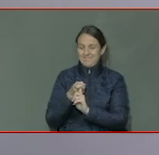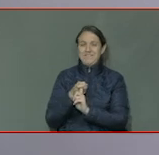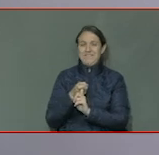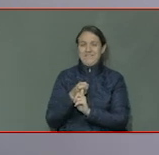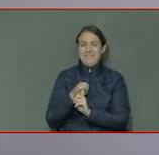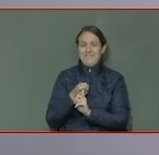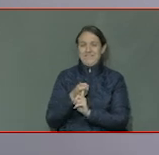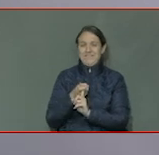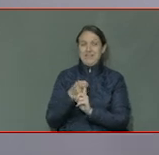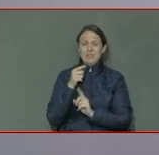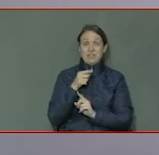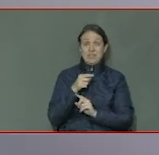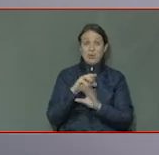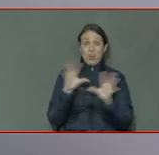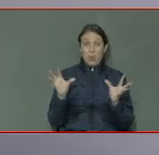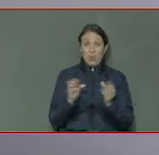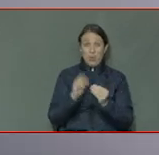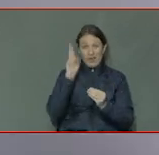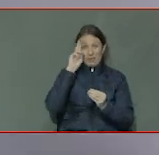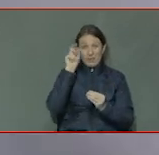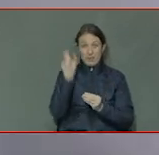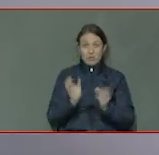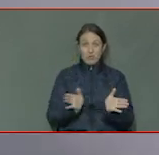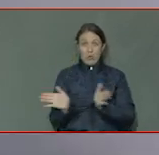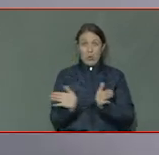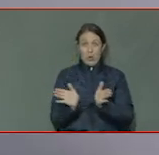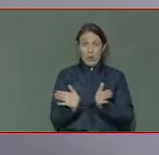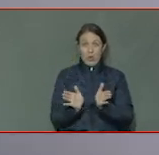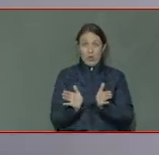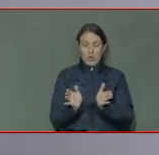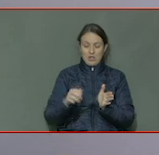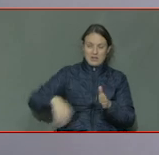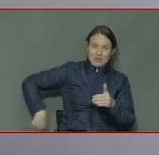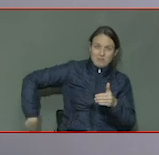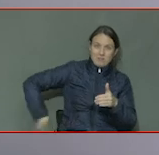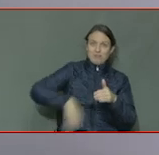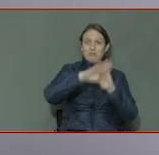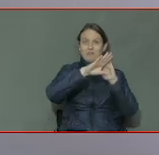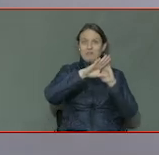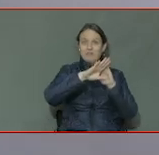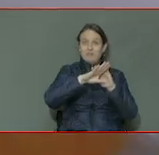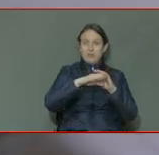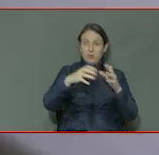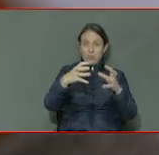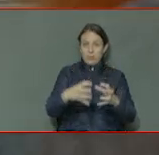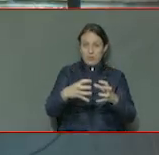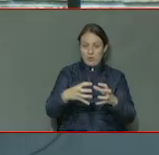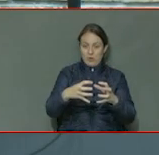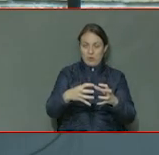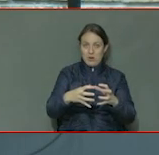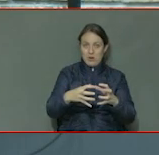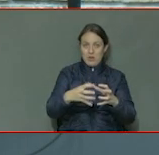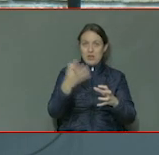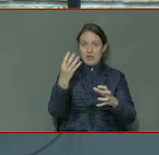So this whole thing was about the soccer player kicking a ball. So initially we had the ball and the